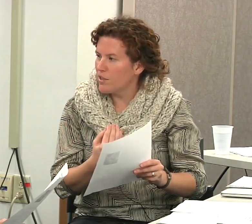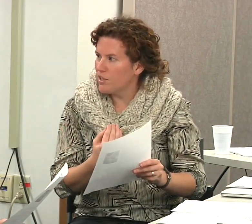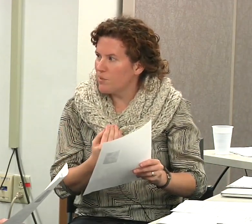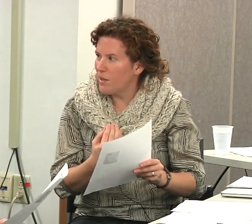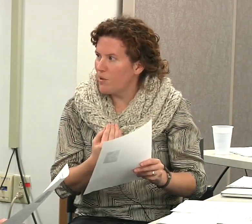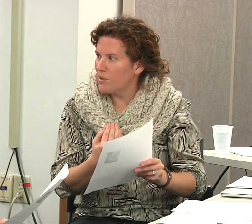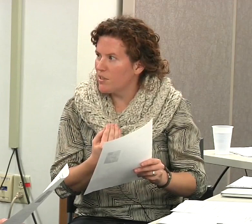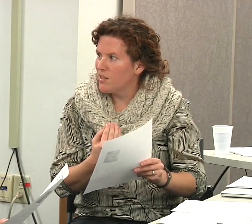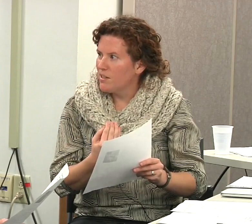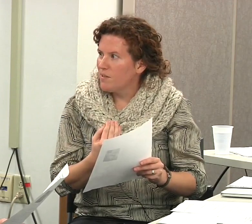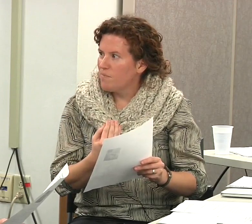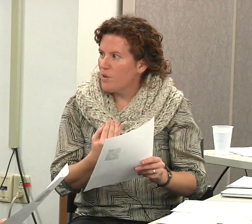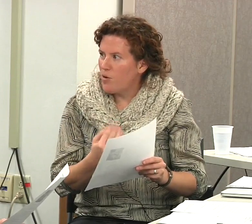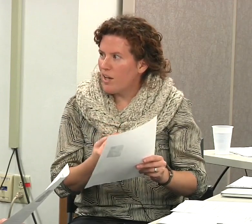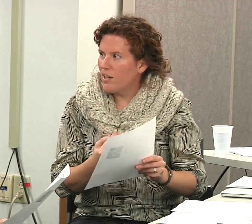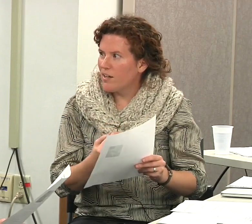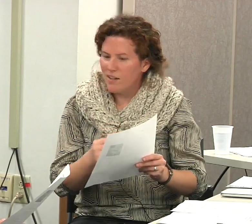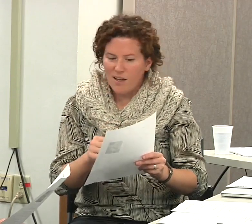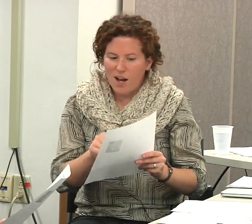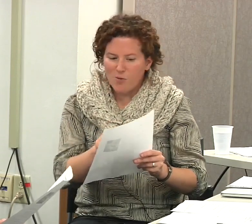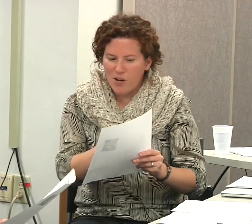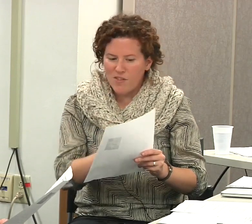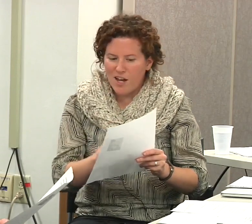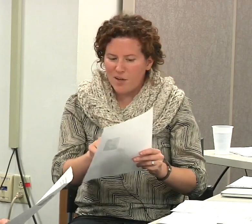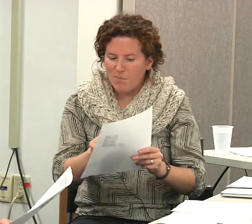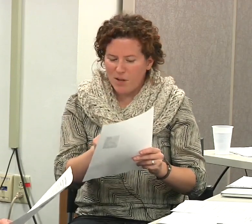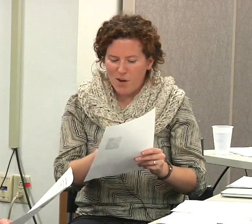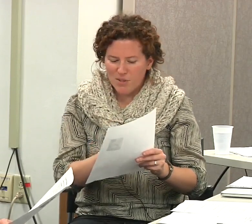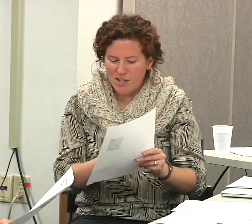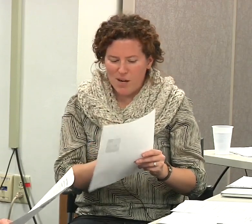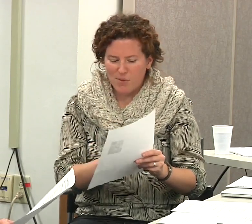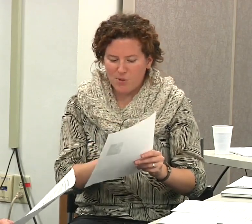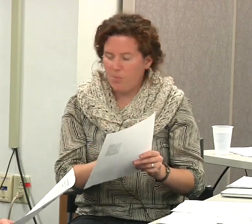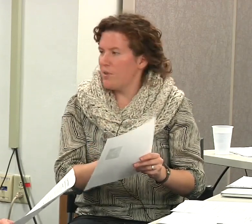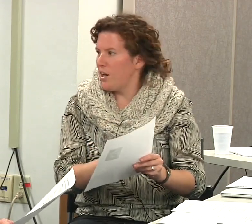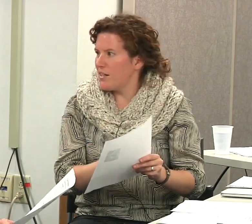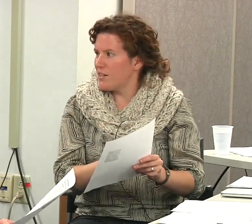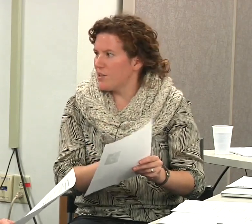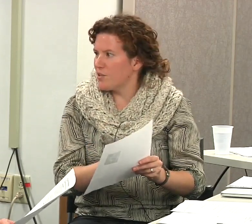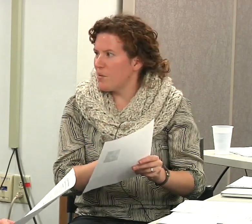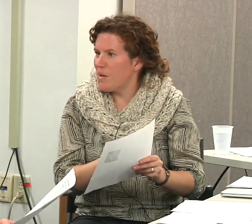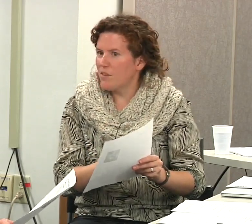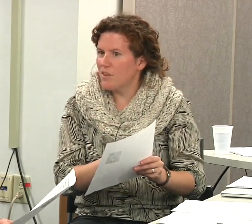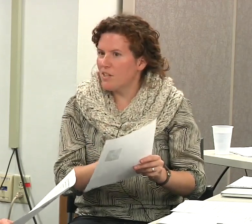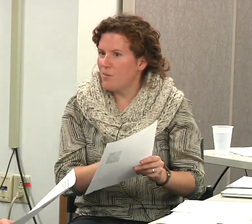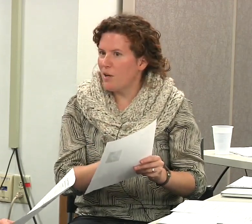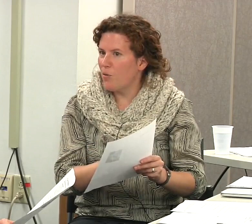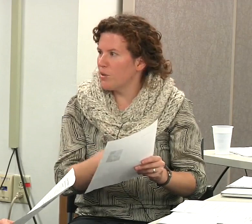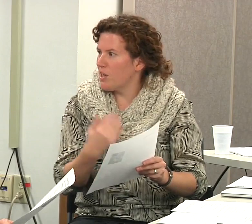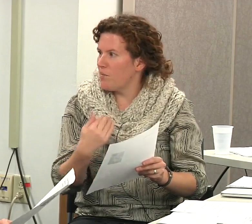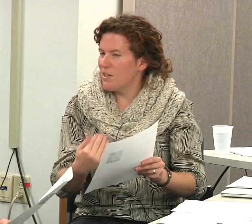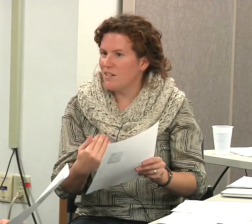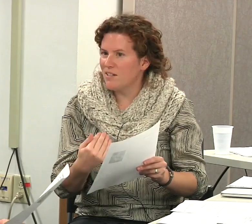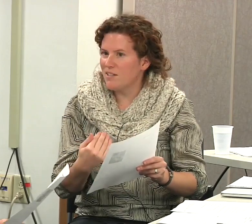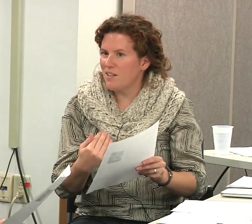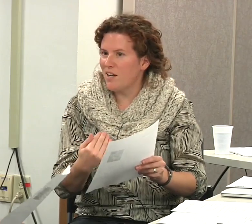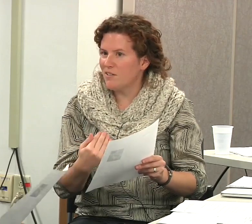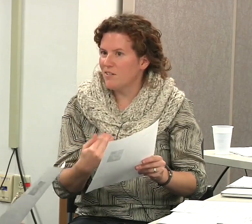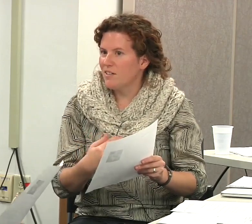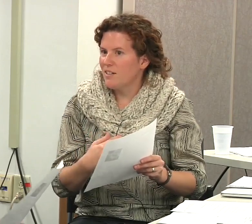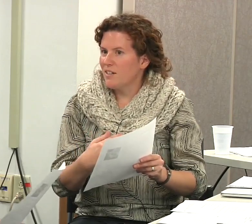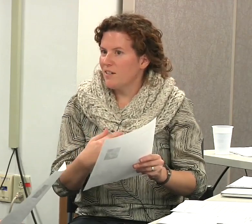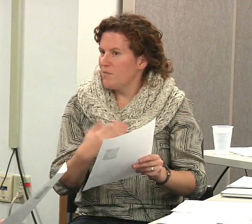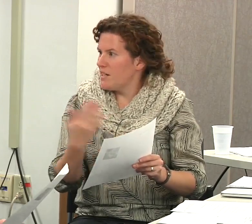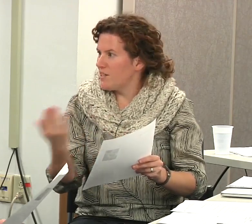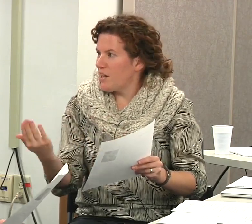for them, right? To think about, okay, I read that, but I wasn't able to apply it here. So I might have to think about what that